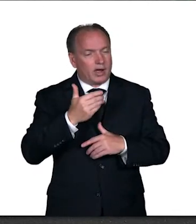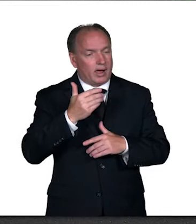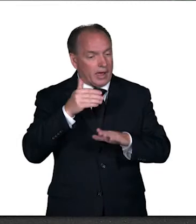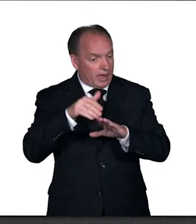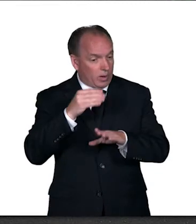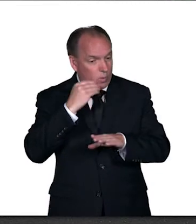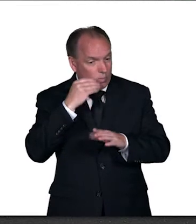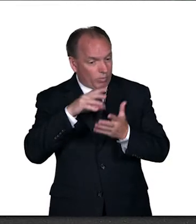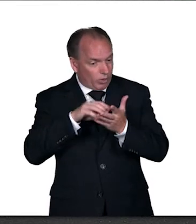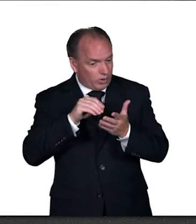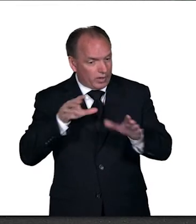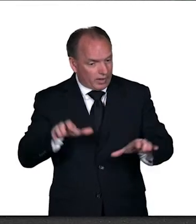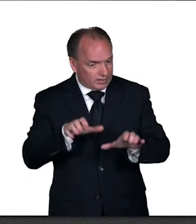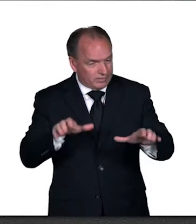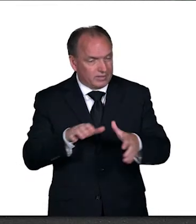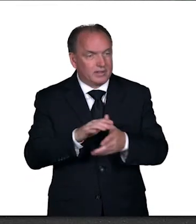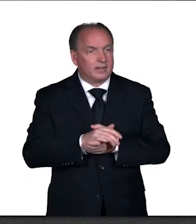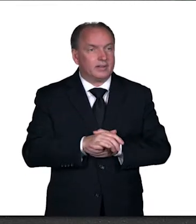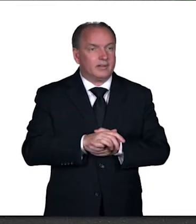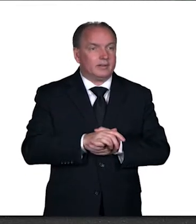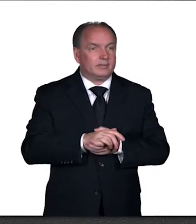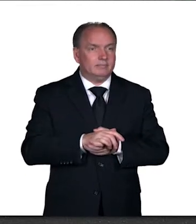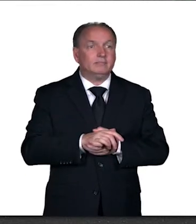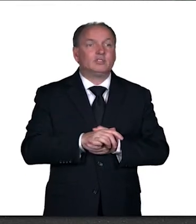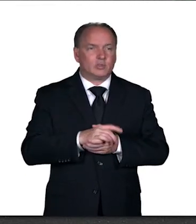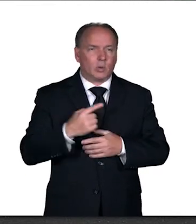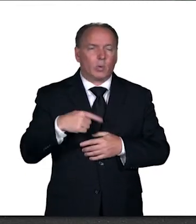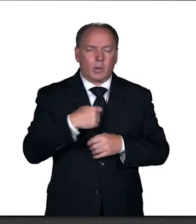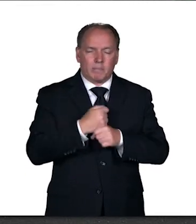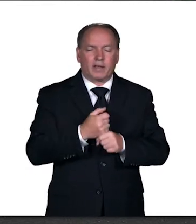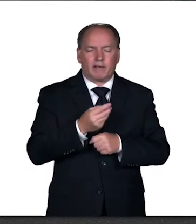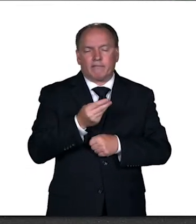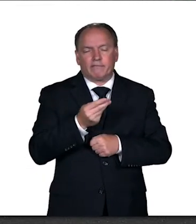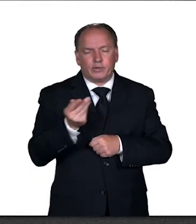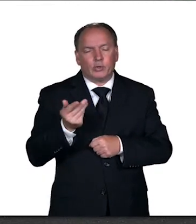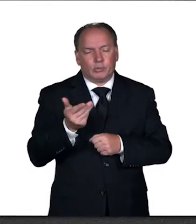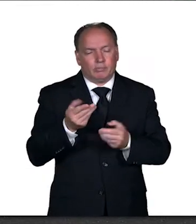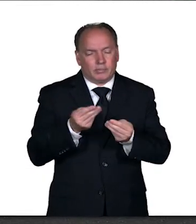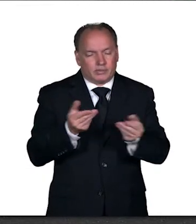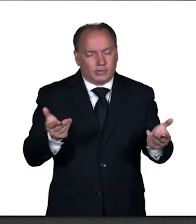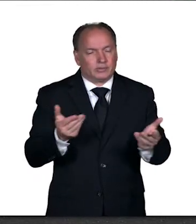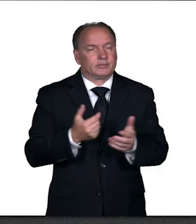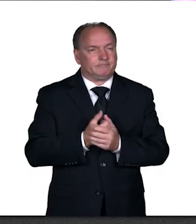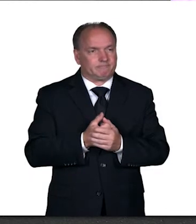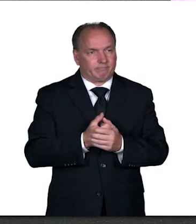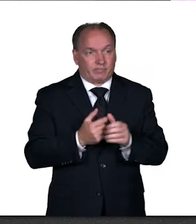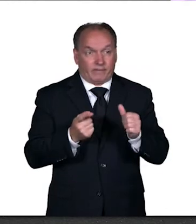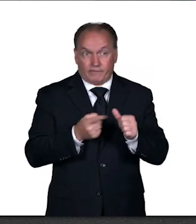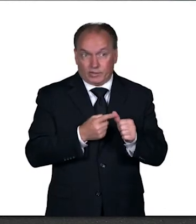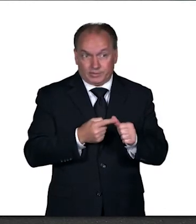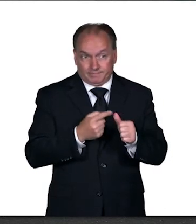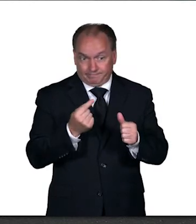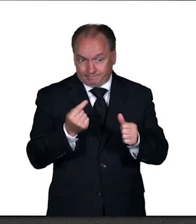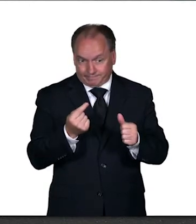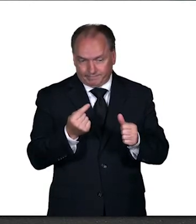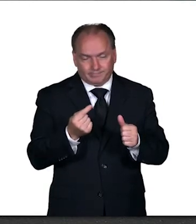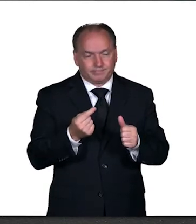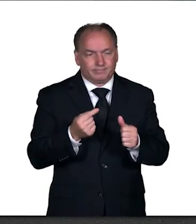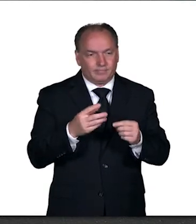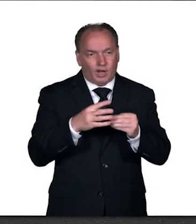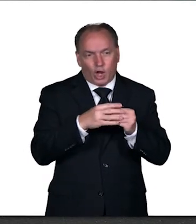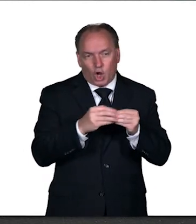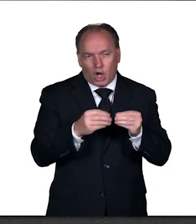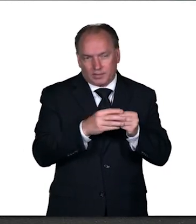our at-home learning activity. So we are going to need a few materials. So the first thing you're going to need to grab is a cotton